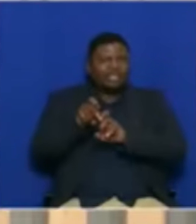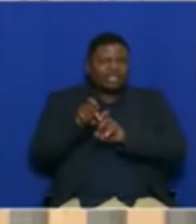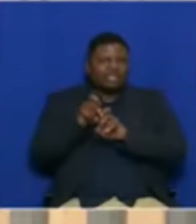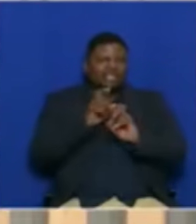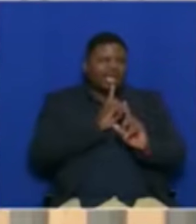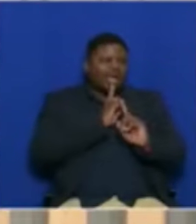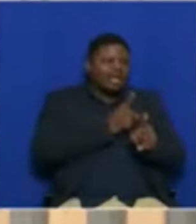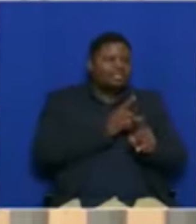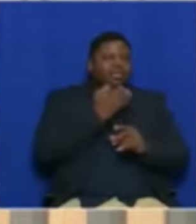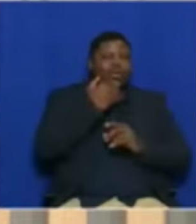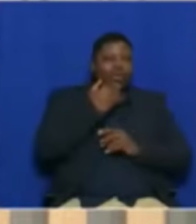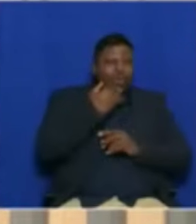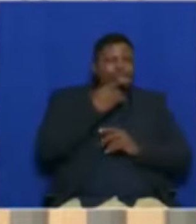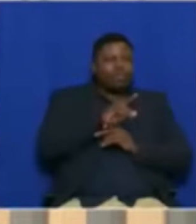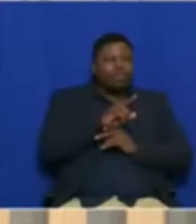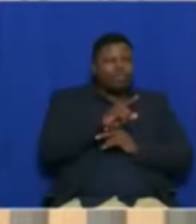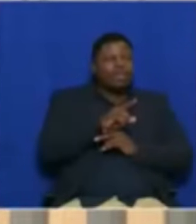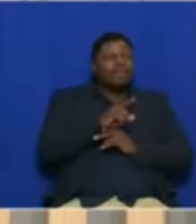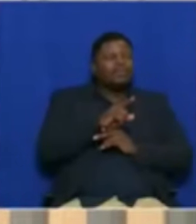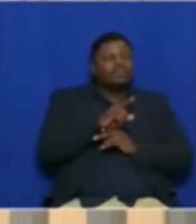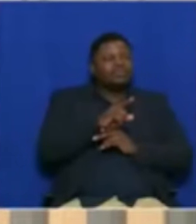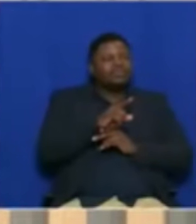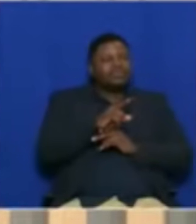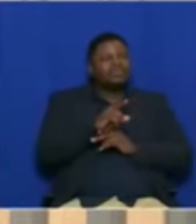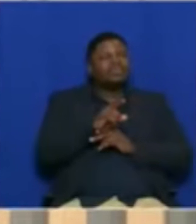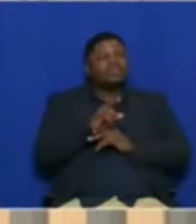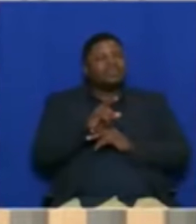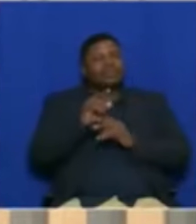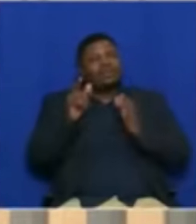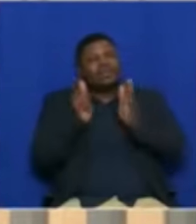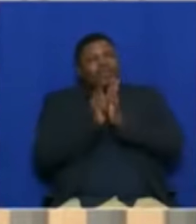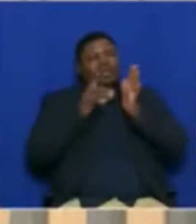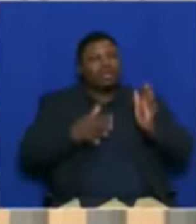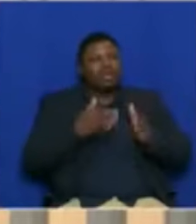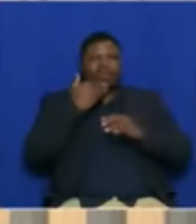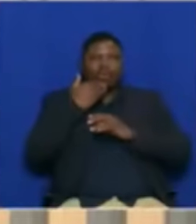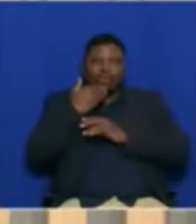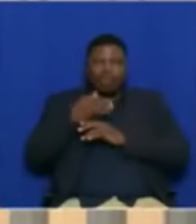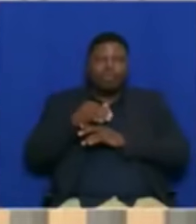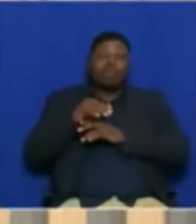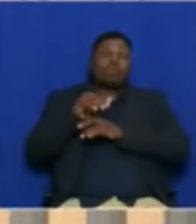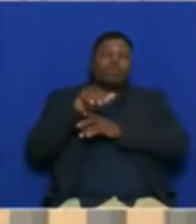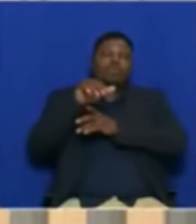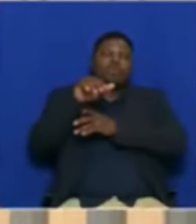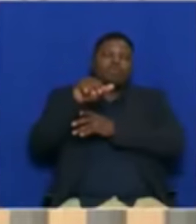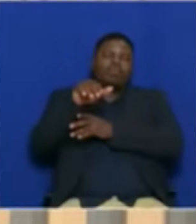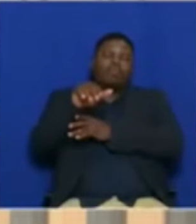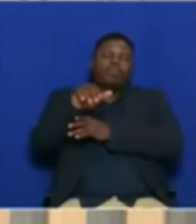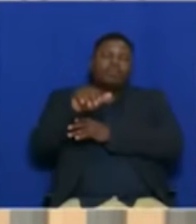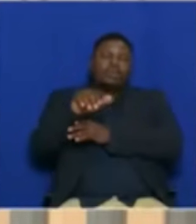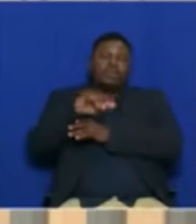institution, and then she will direct our request and subpoena to the right person. Yes. Thank you.